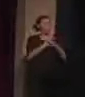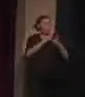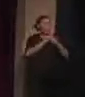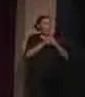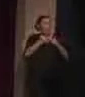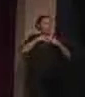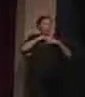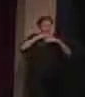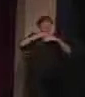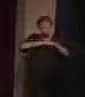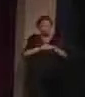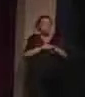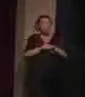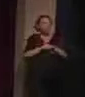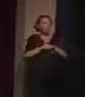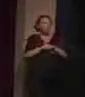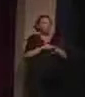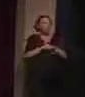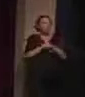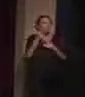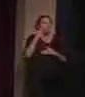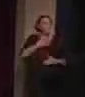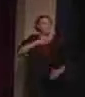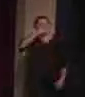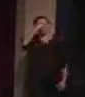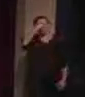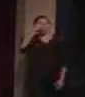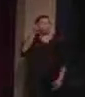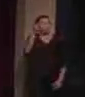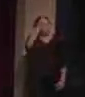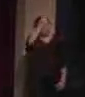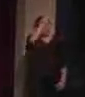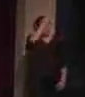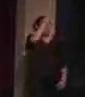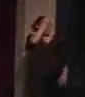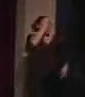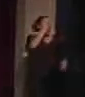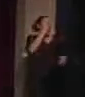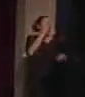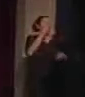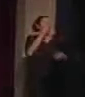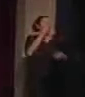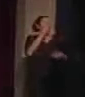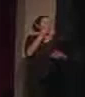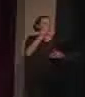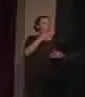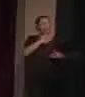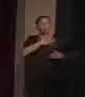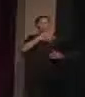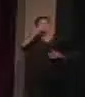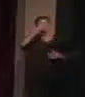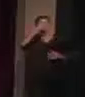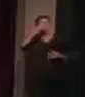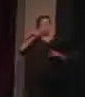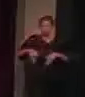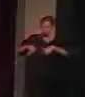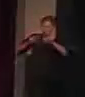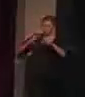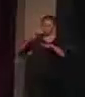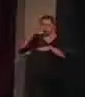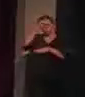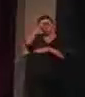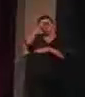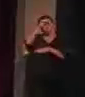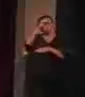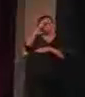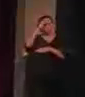born into it, my father was a firefighter. Right, my mother, you know, my father raised his three boys, got a story about